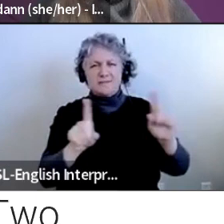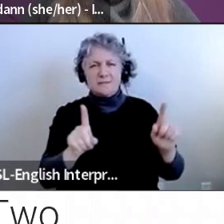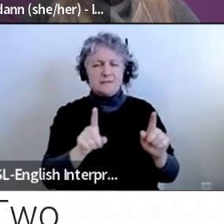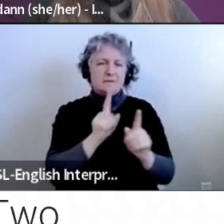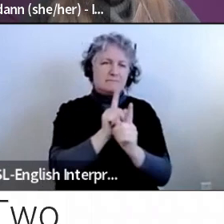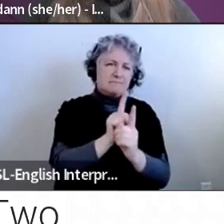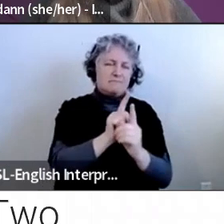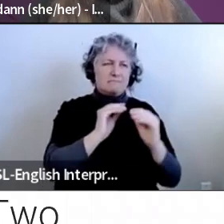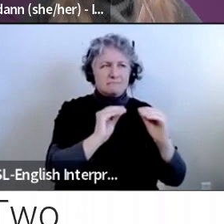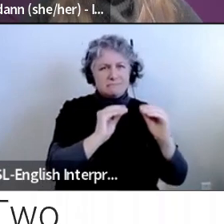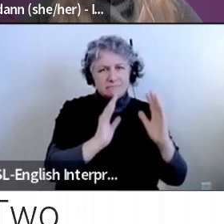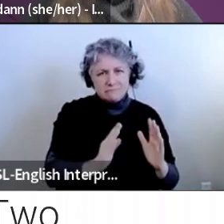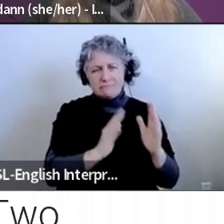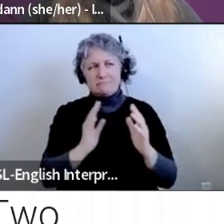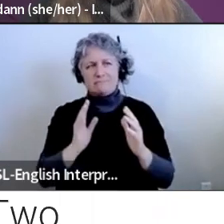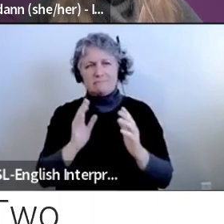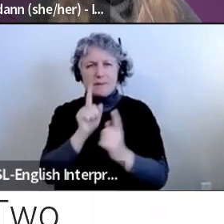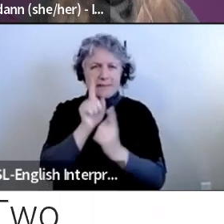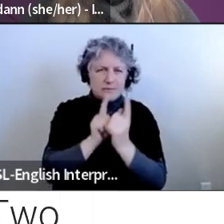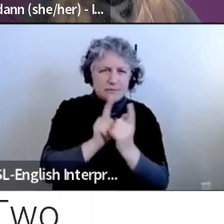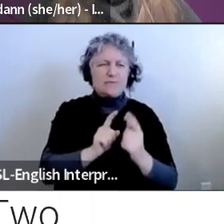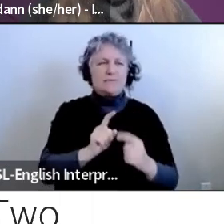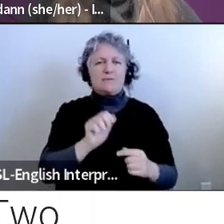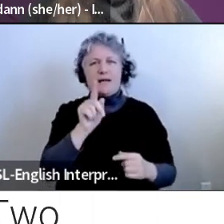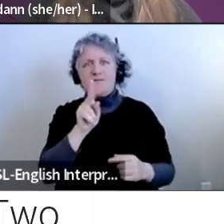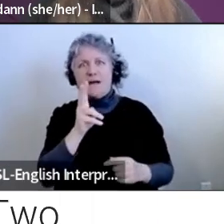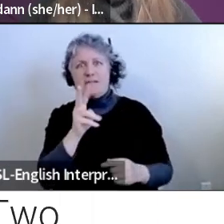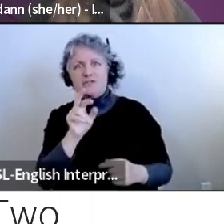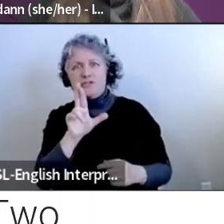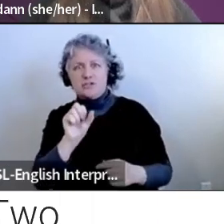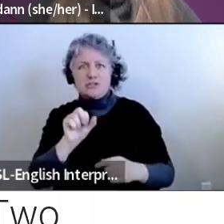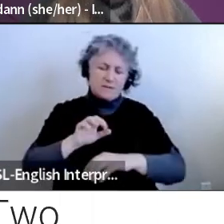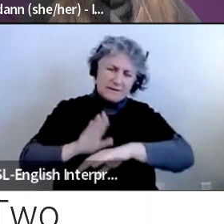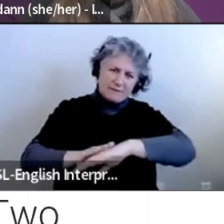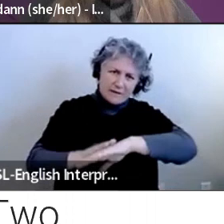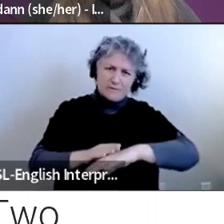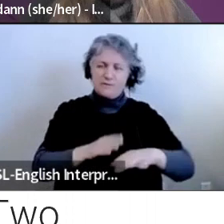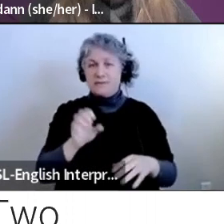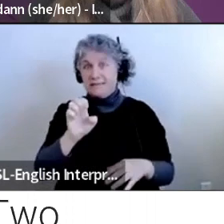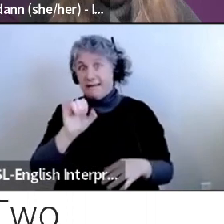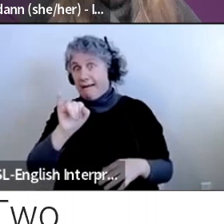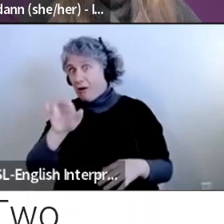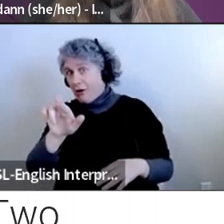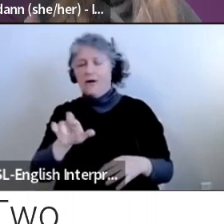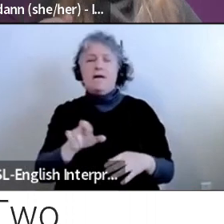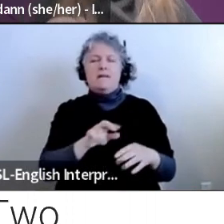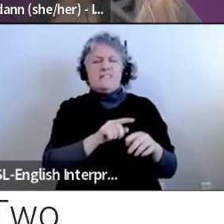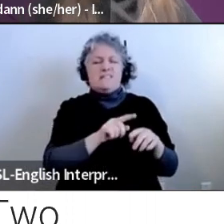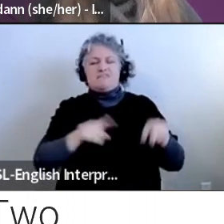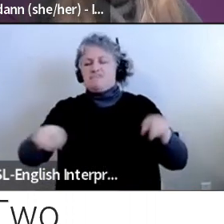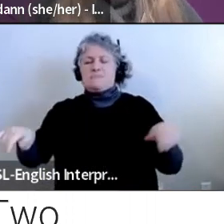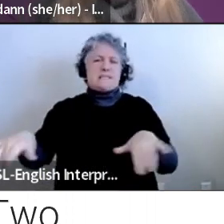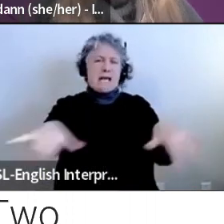hear EIR. But that's the targeted support you can receive from each regional innovation center.